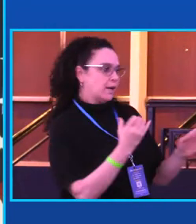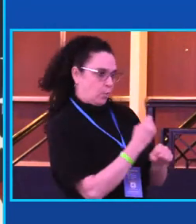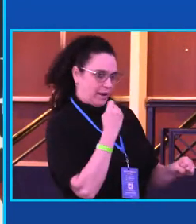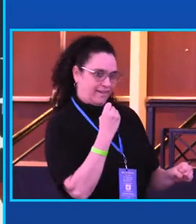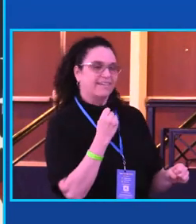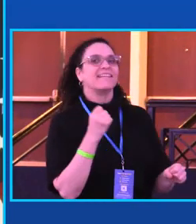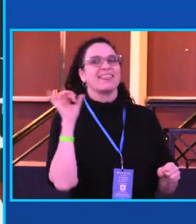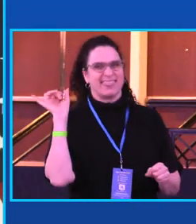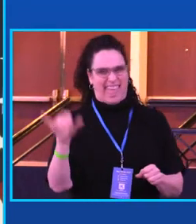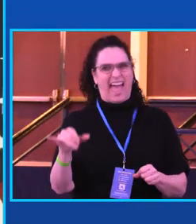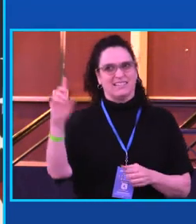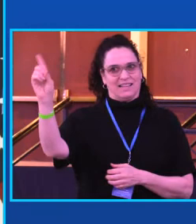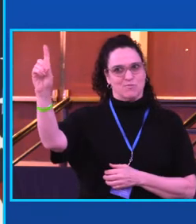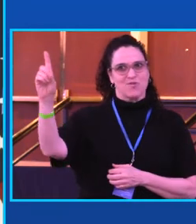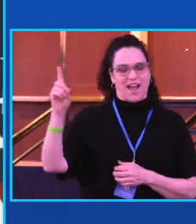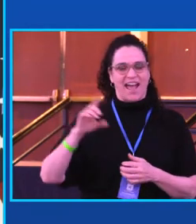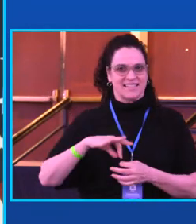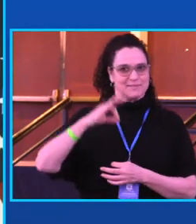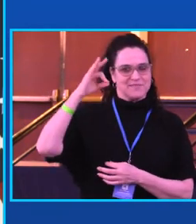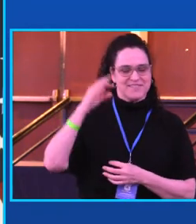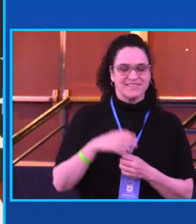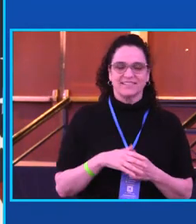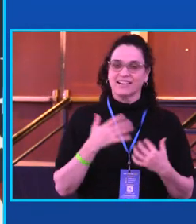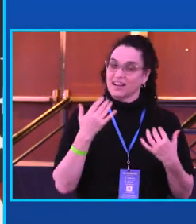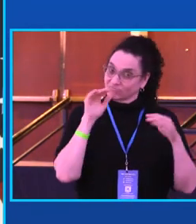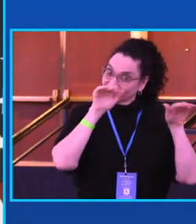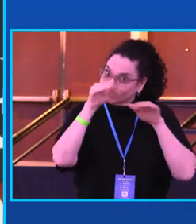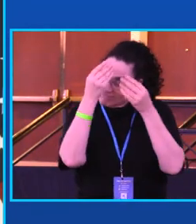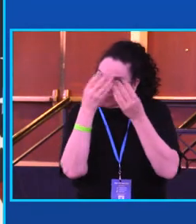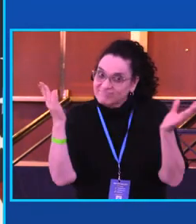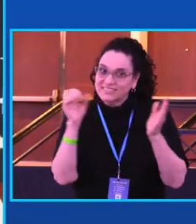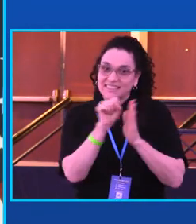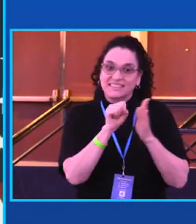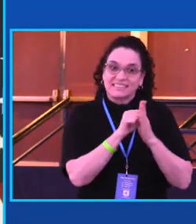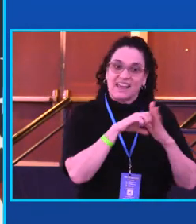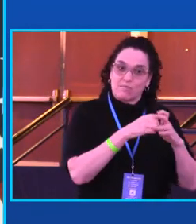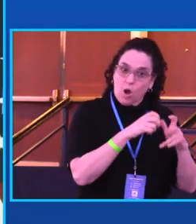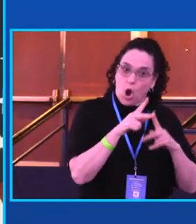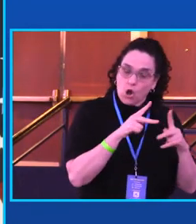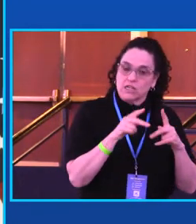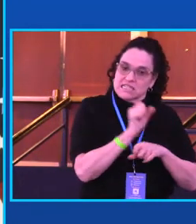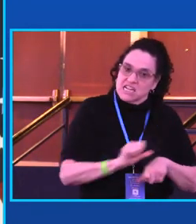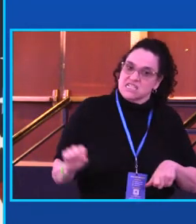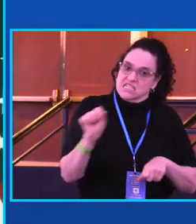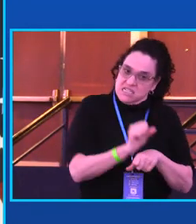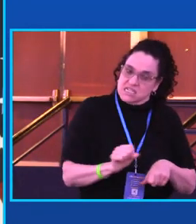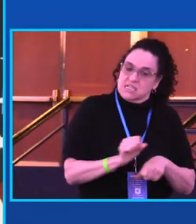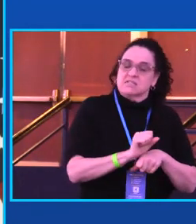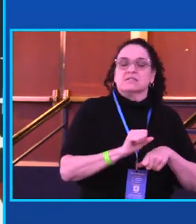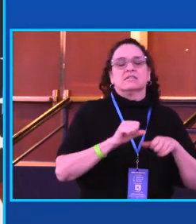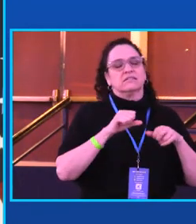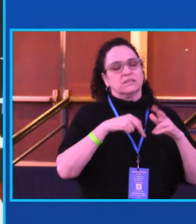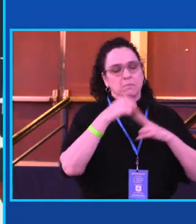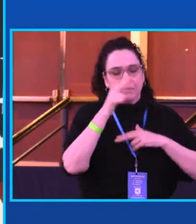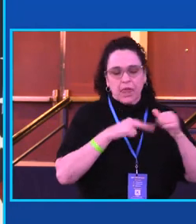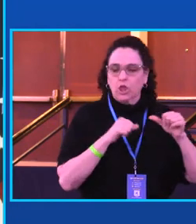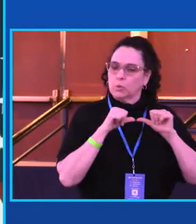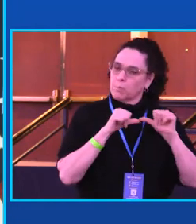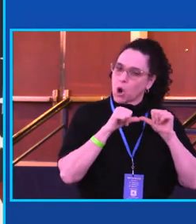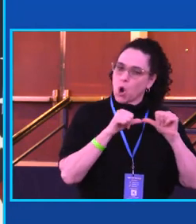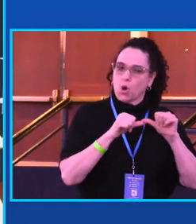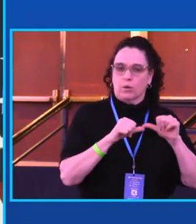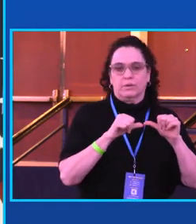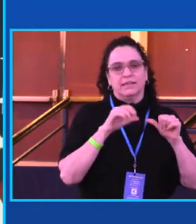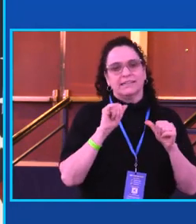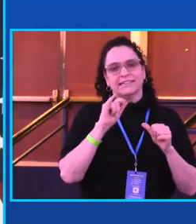it, Democrats. Now look, state parties are working hard to build a permanent, durable infrastructure to win up and down